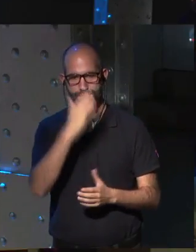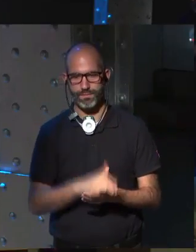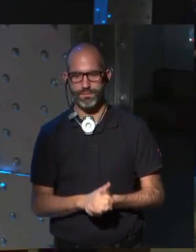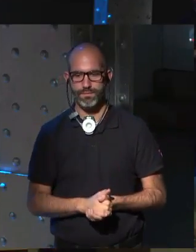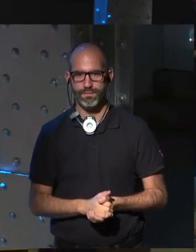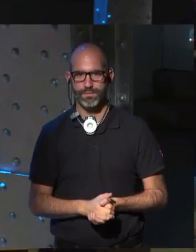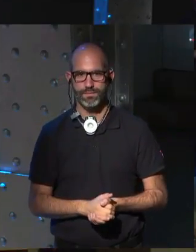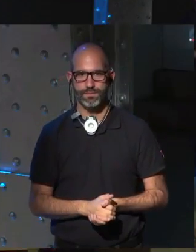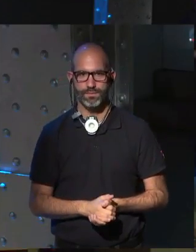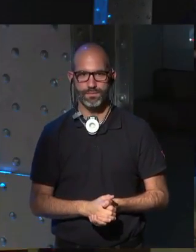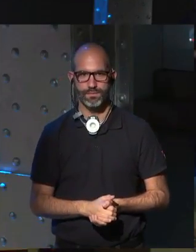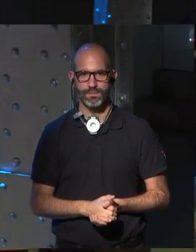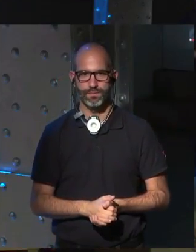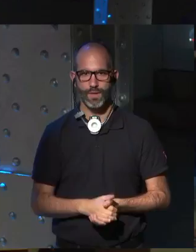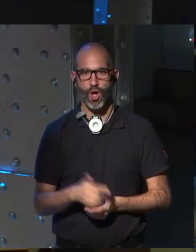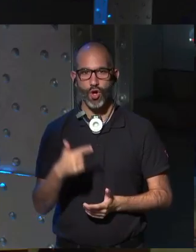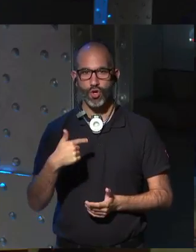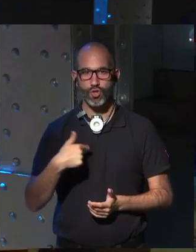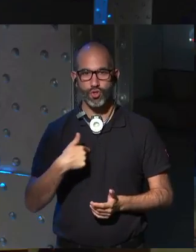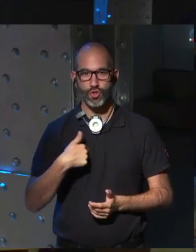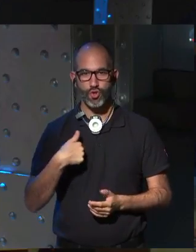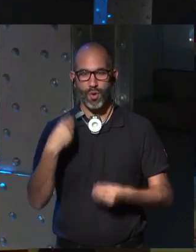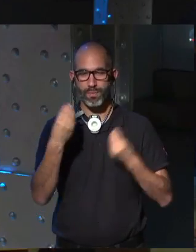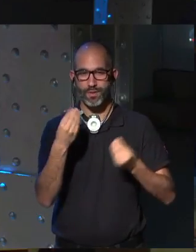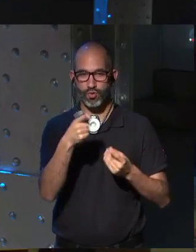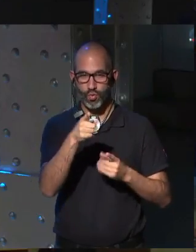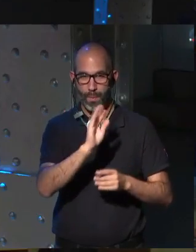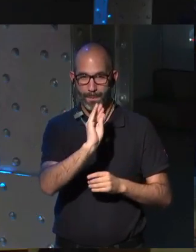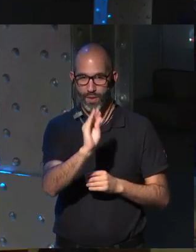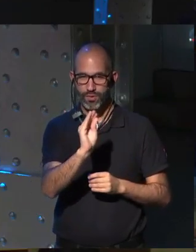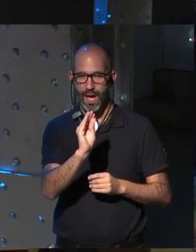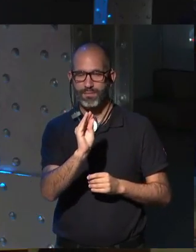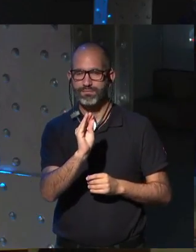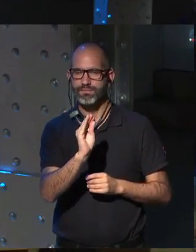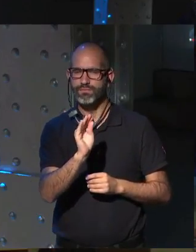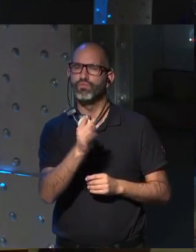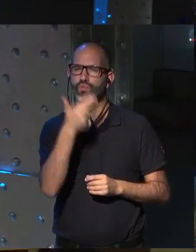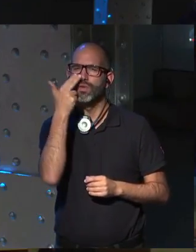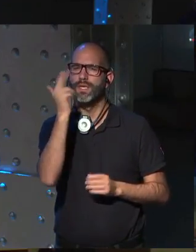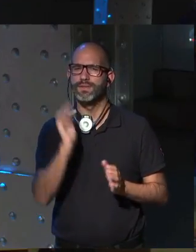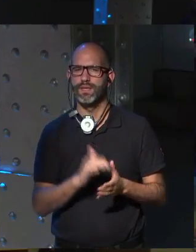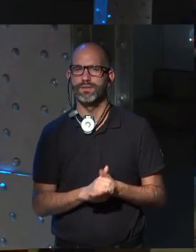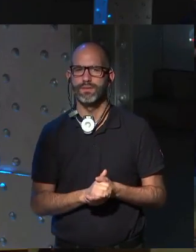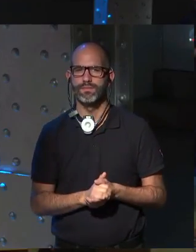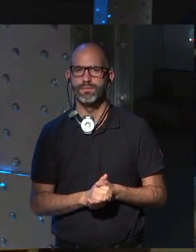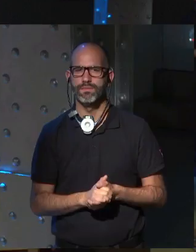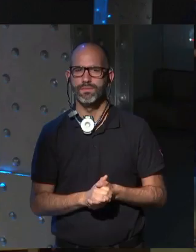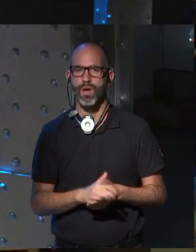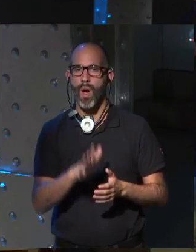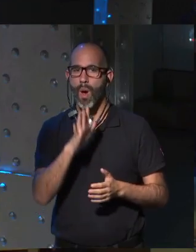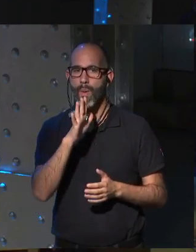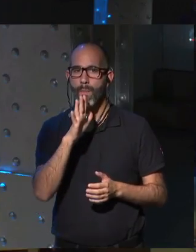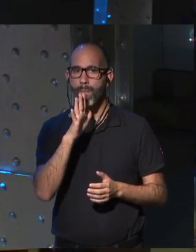sound. Touch on a very interesting tension that involves playing music, because in the book I